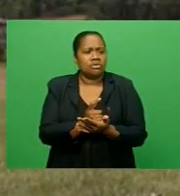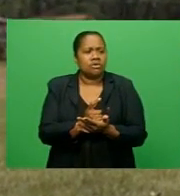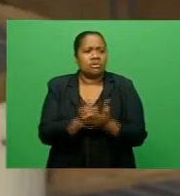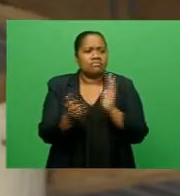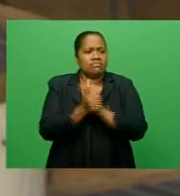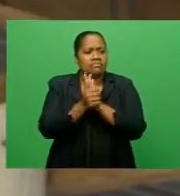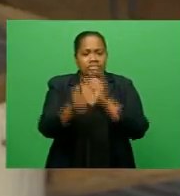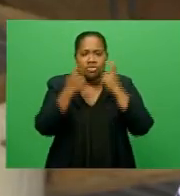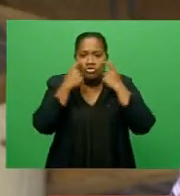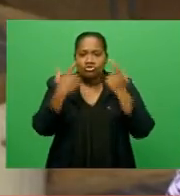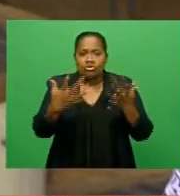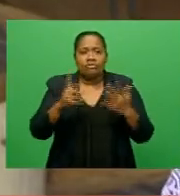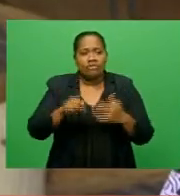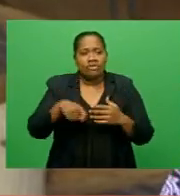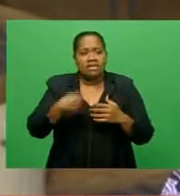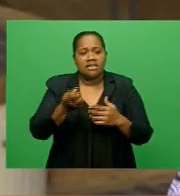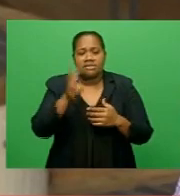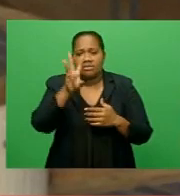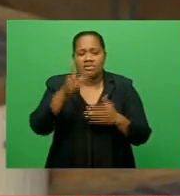3 days.